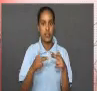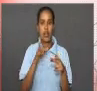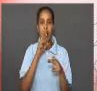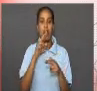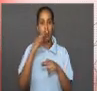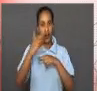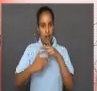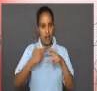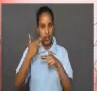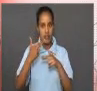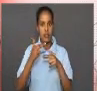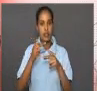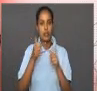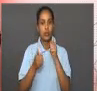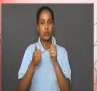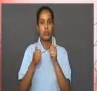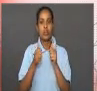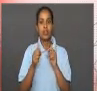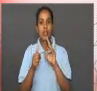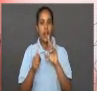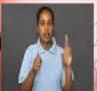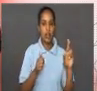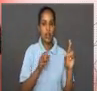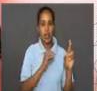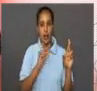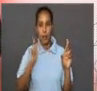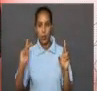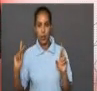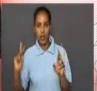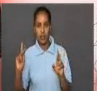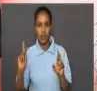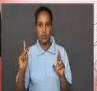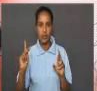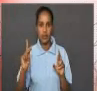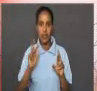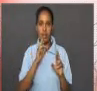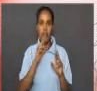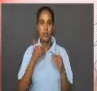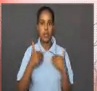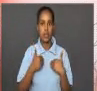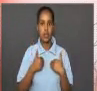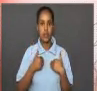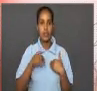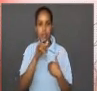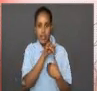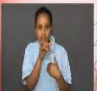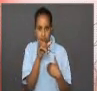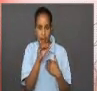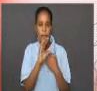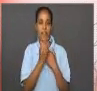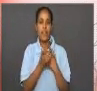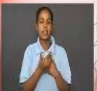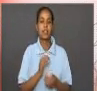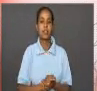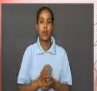are reactions in which the reactants and products are present in the same